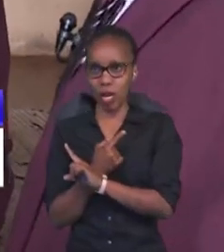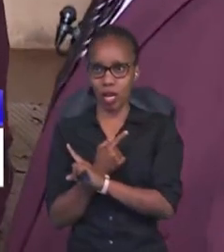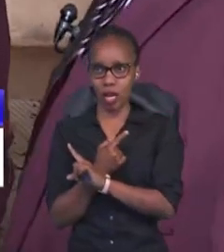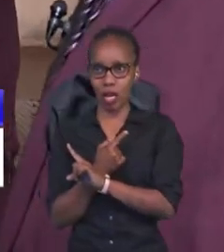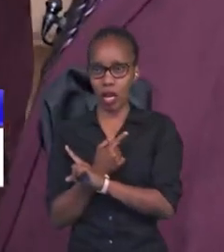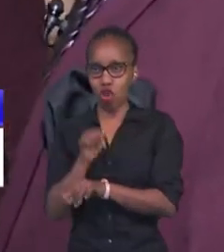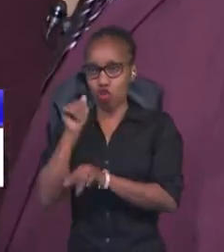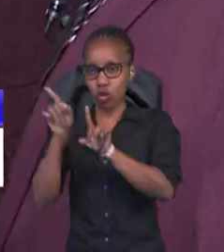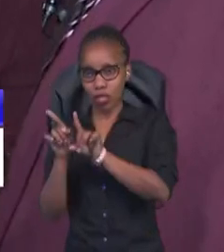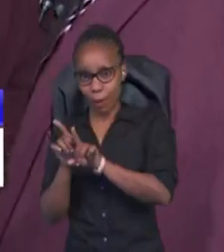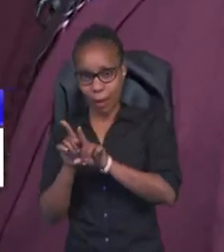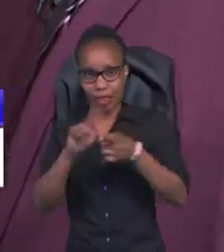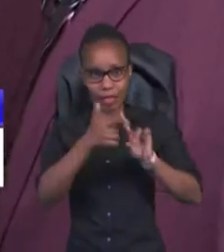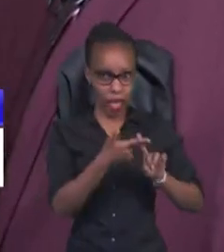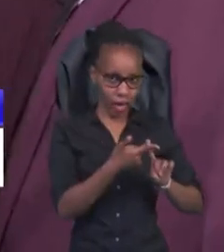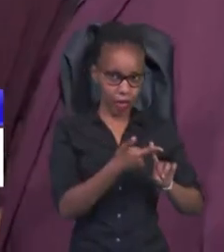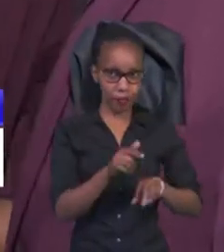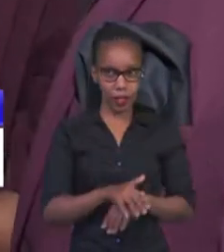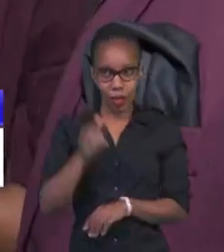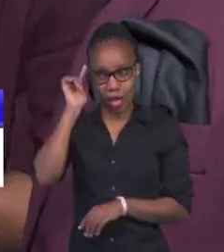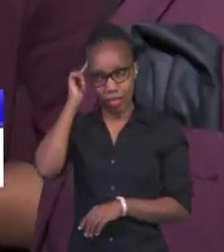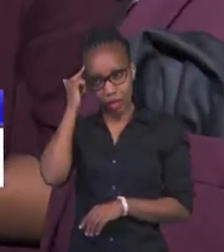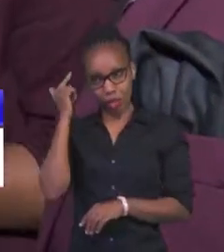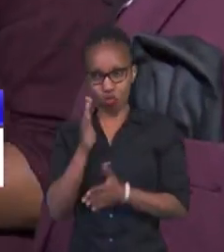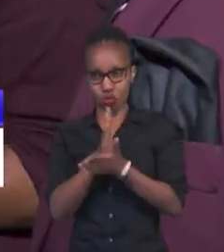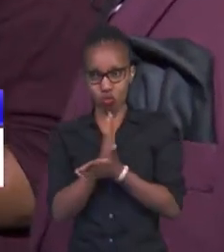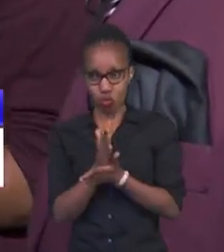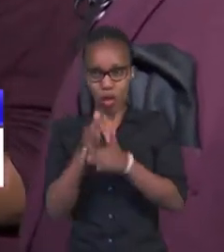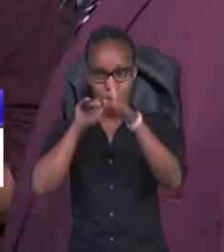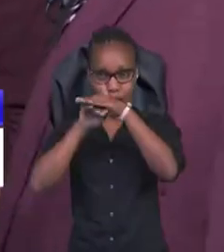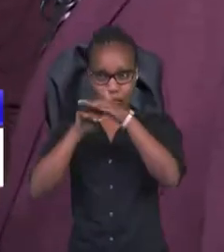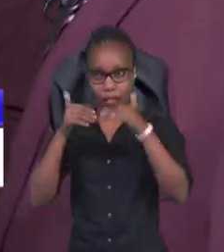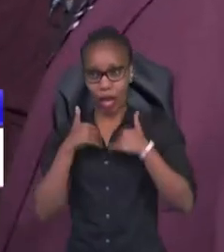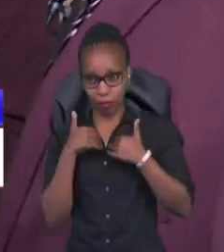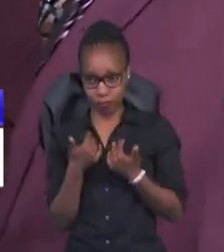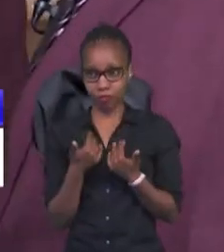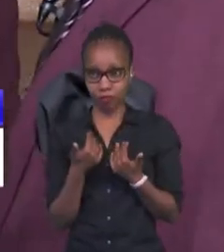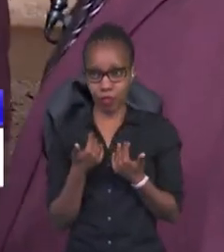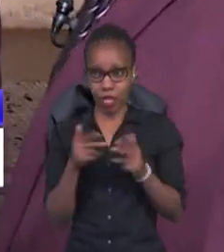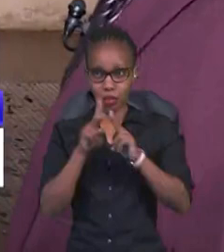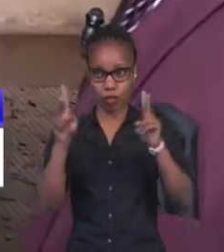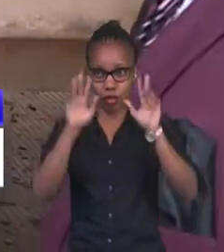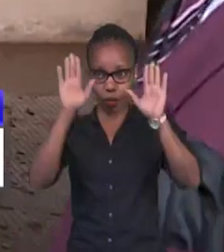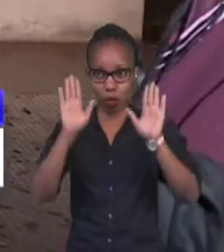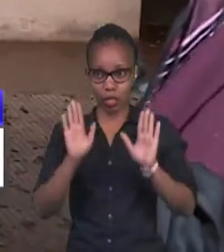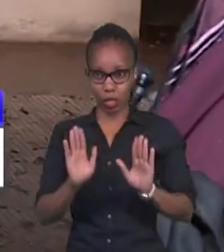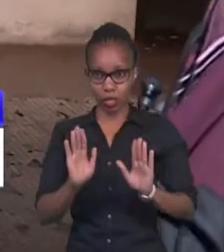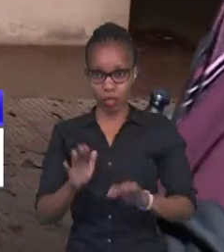report the story. And I think that's really creating access for these archives is very important, not